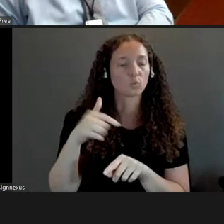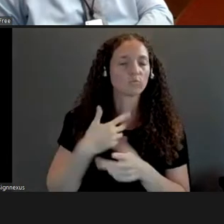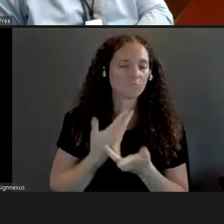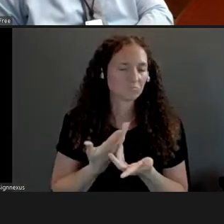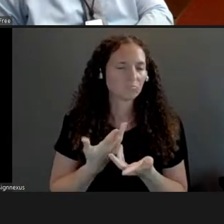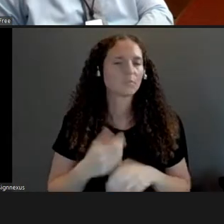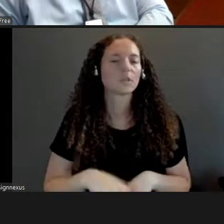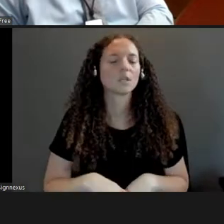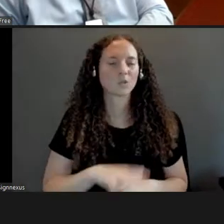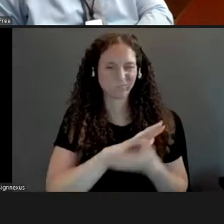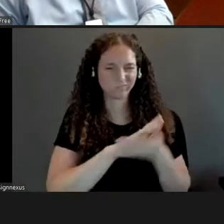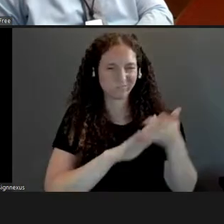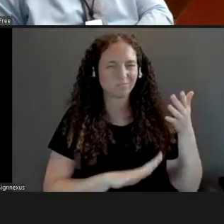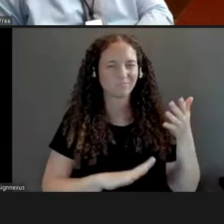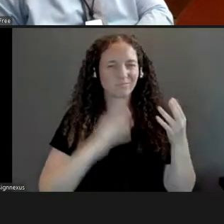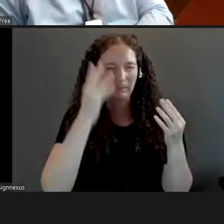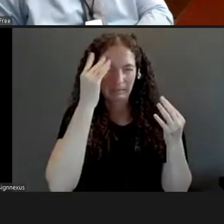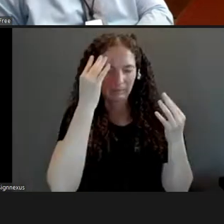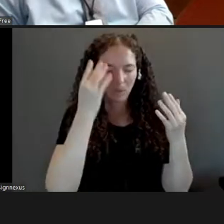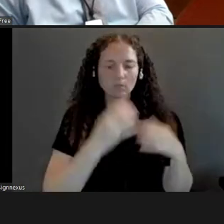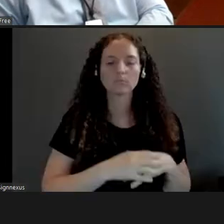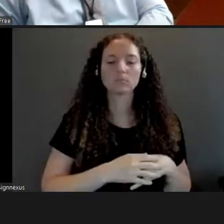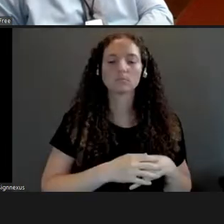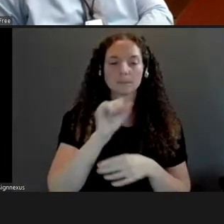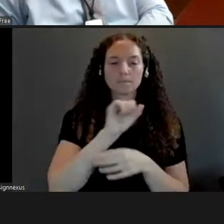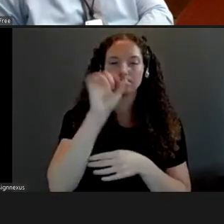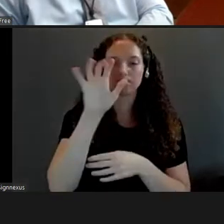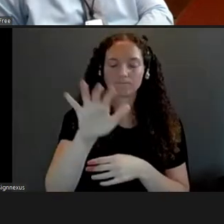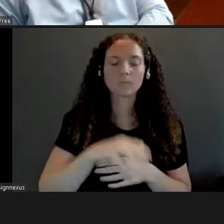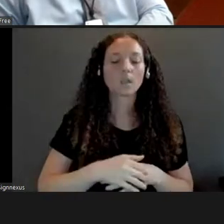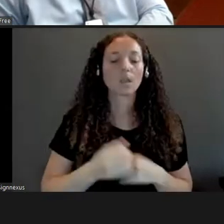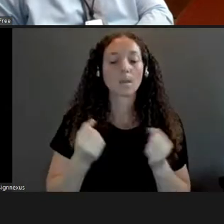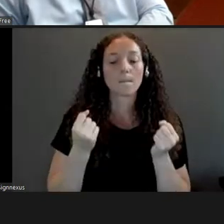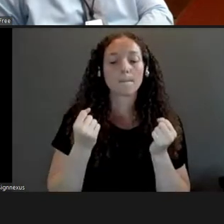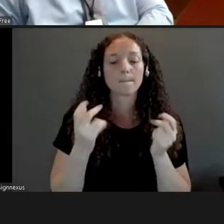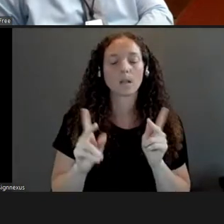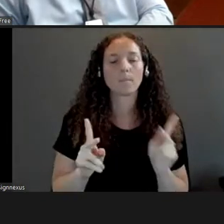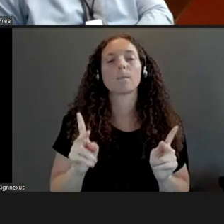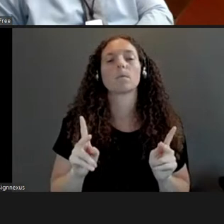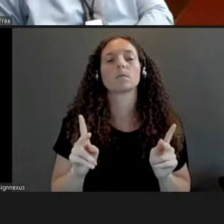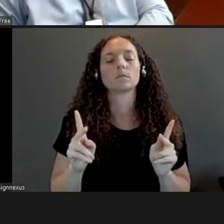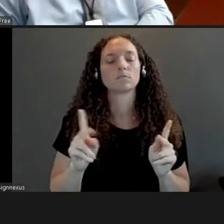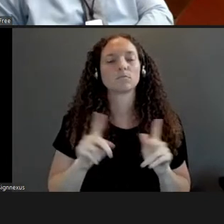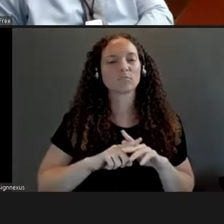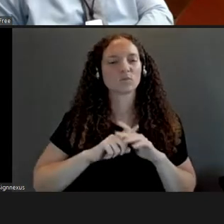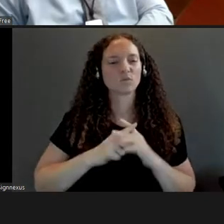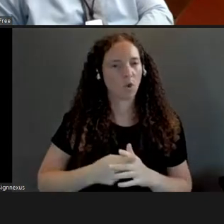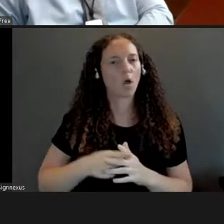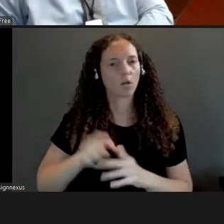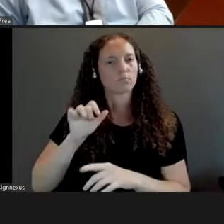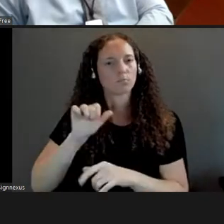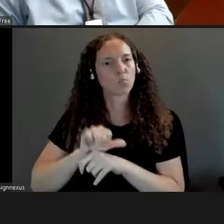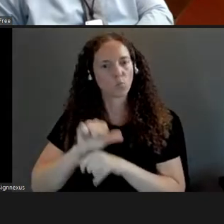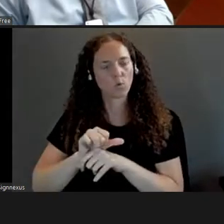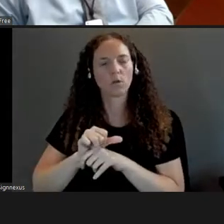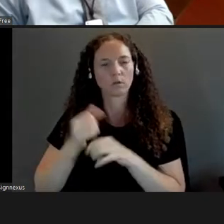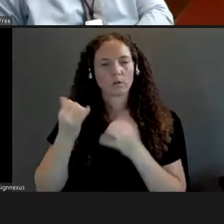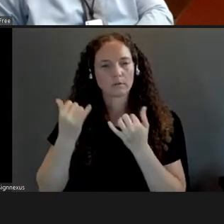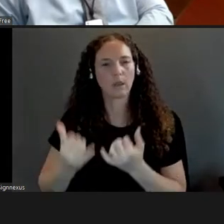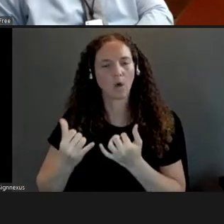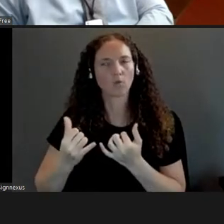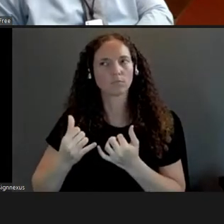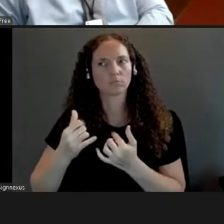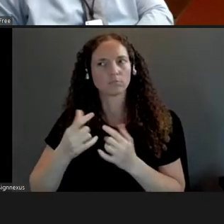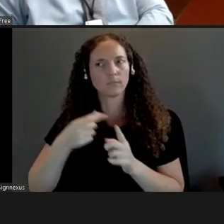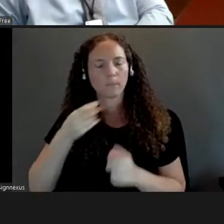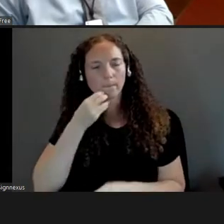you to take into consideration. Although many people have begun to work remotely and have been able